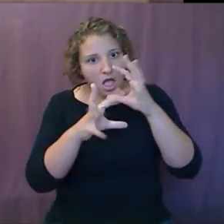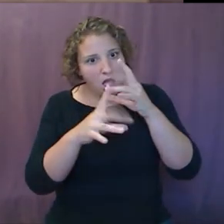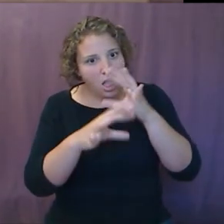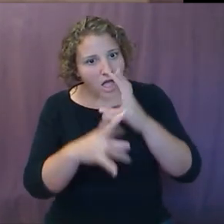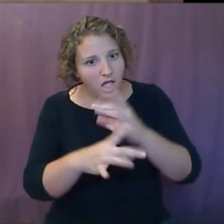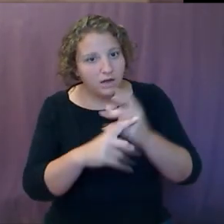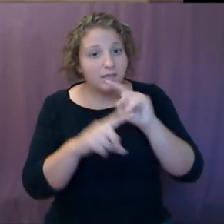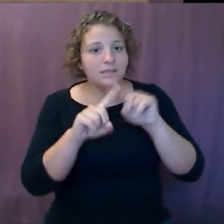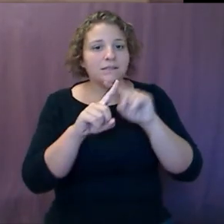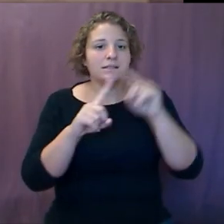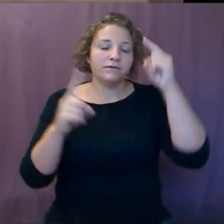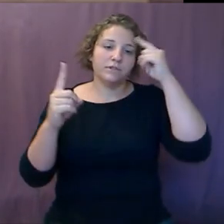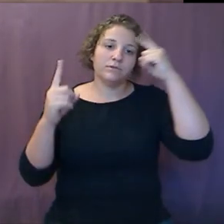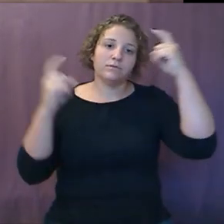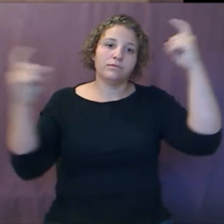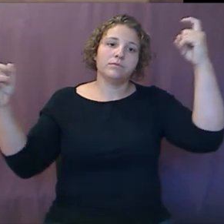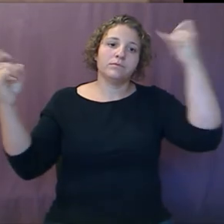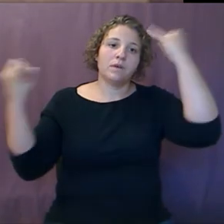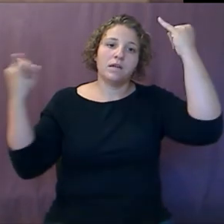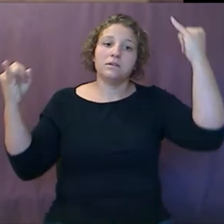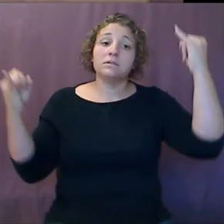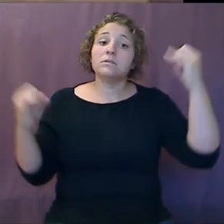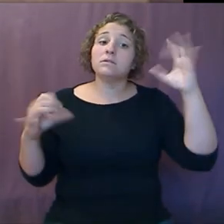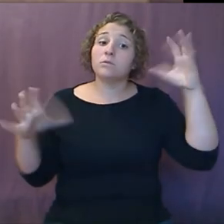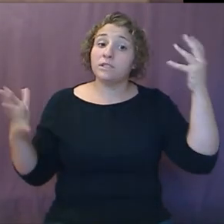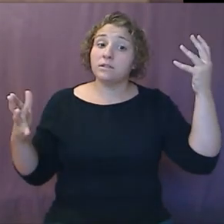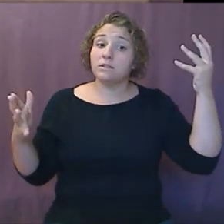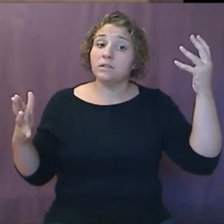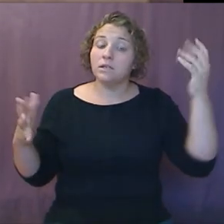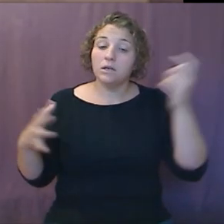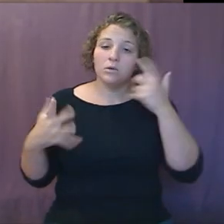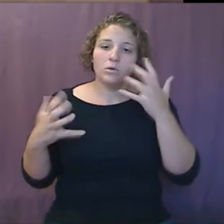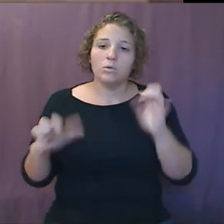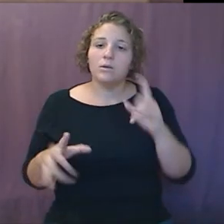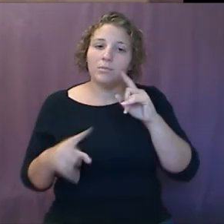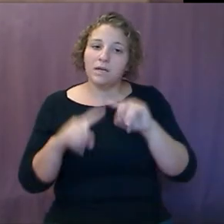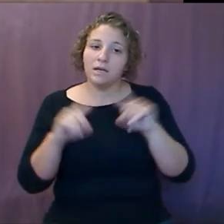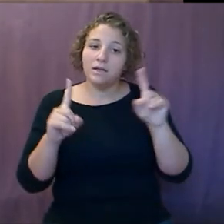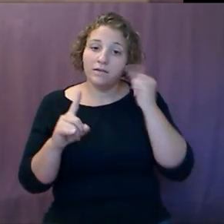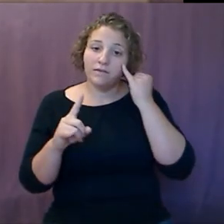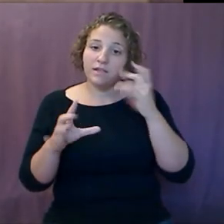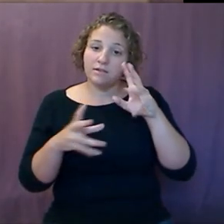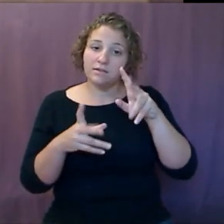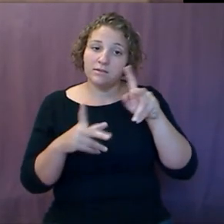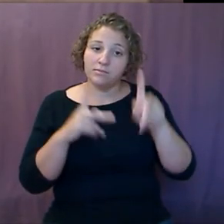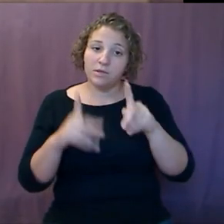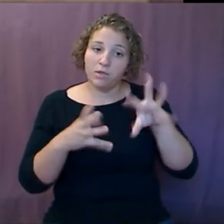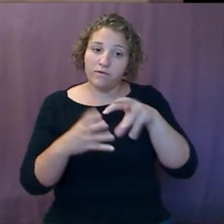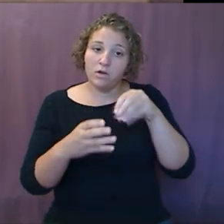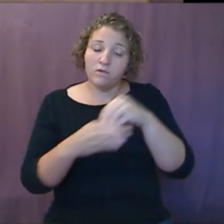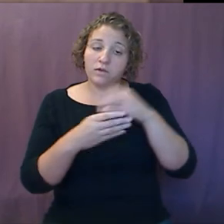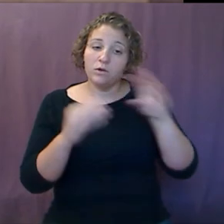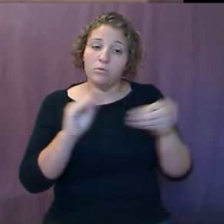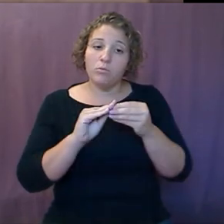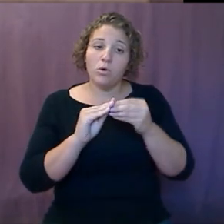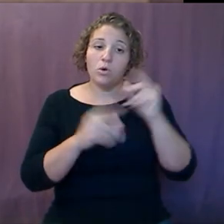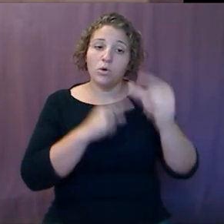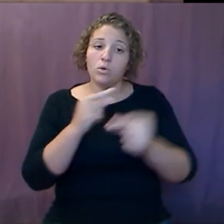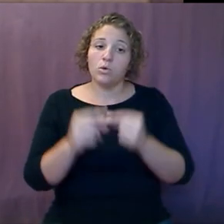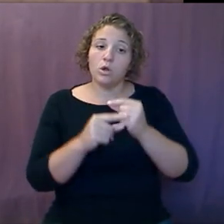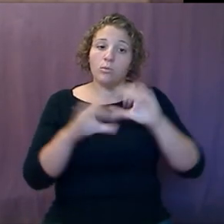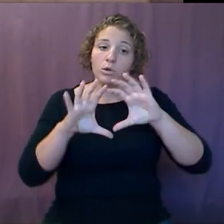different places to go but if these people are indeed involved in trying to bring a more global system be it financially economically